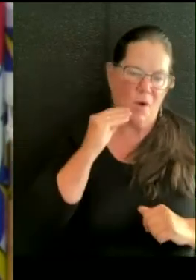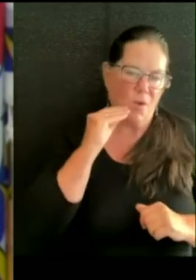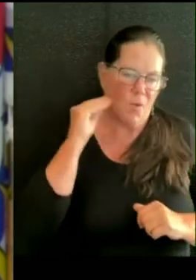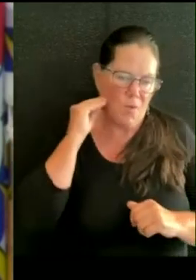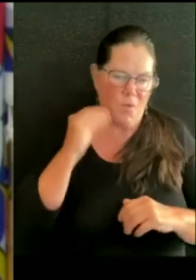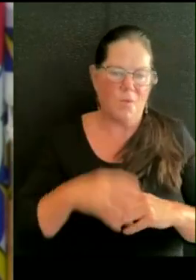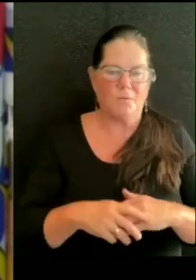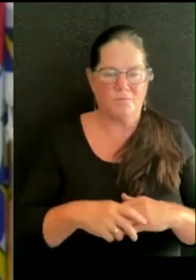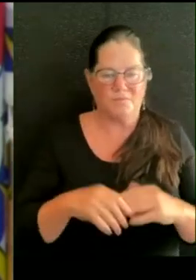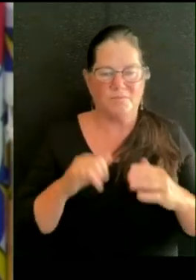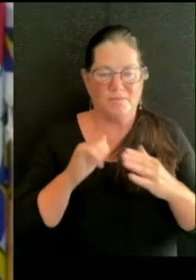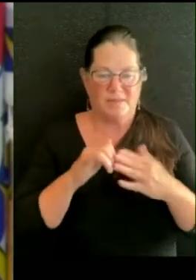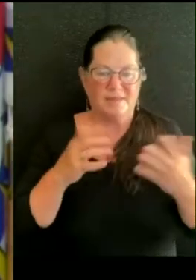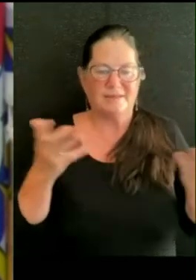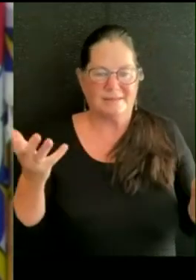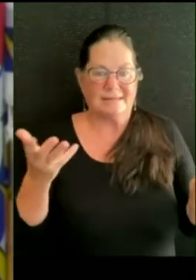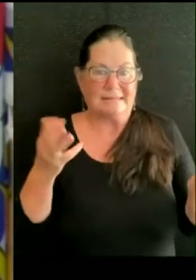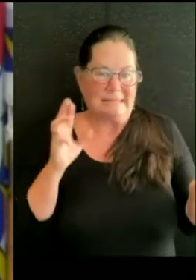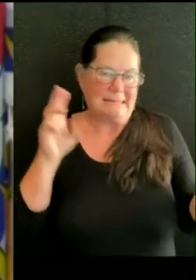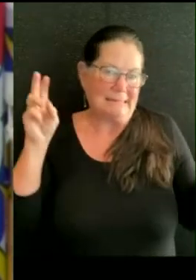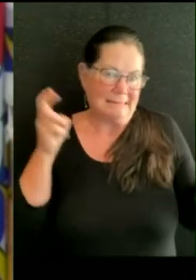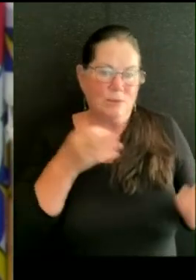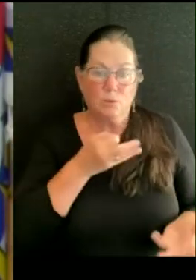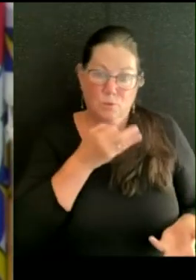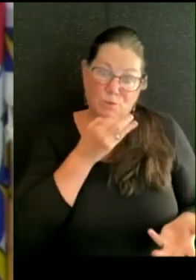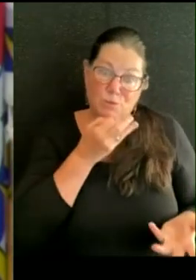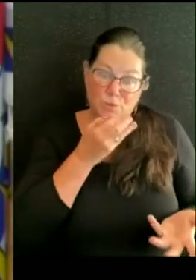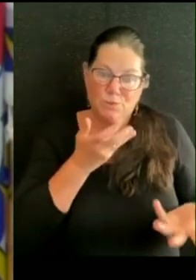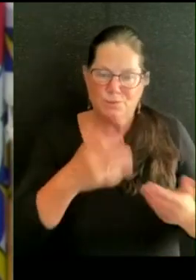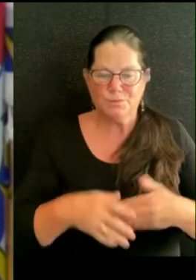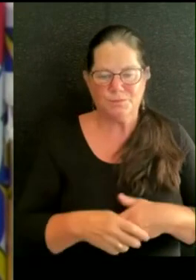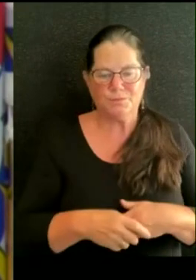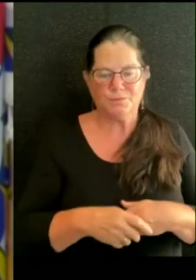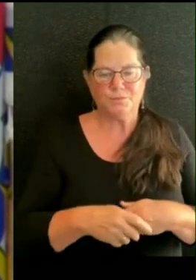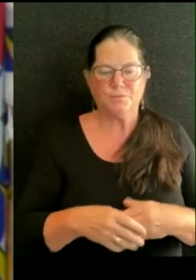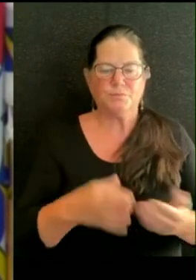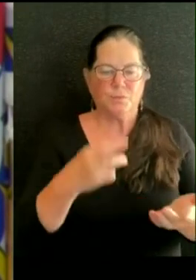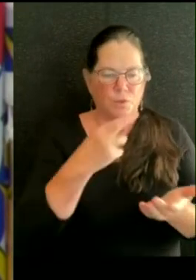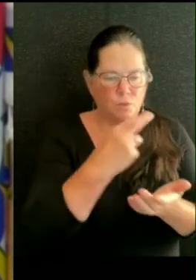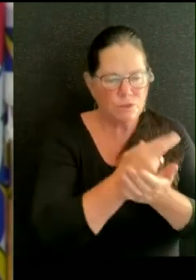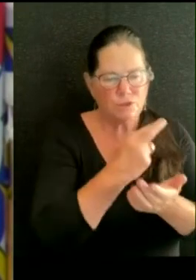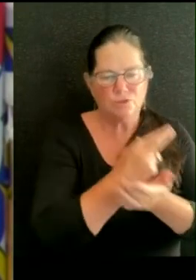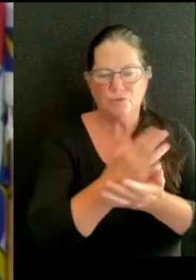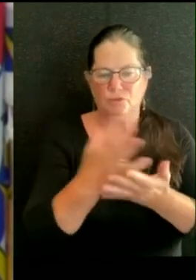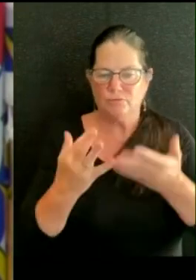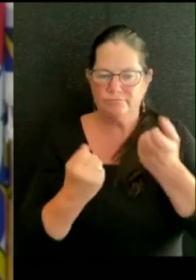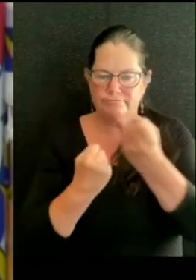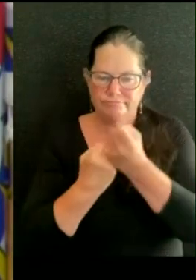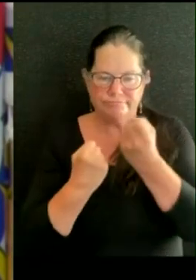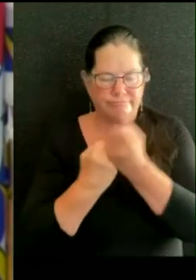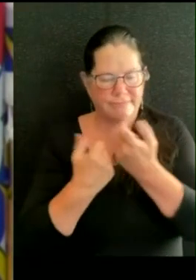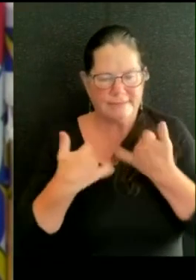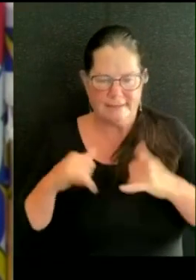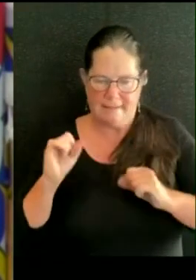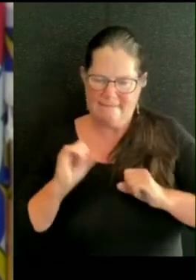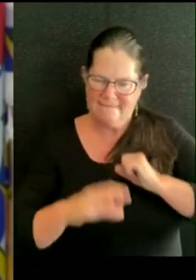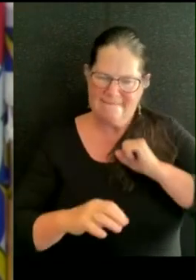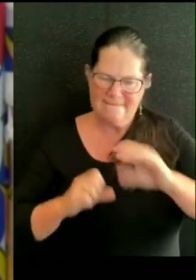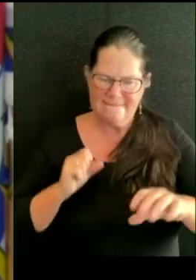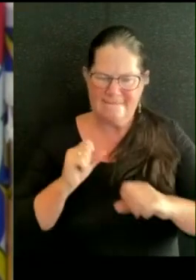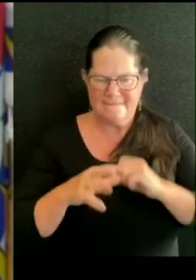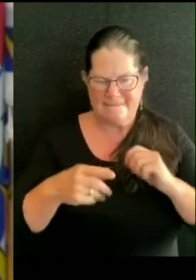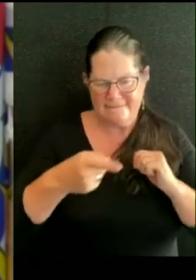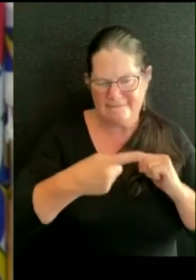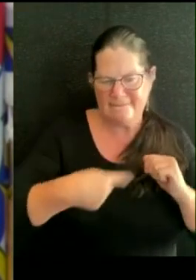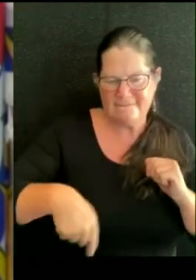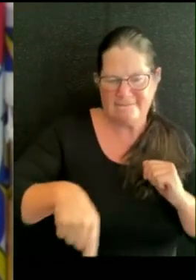soon. There's a lot of resources being put to this, both on the fire line as well as in the EOC. I want to speak